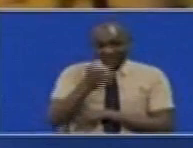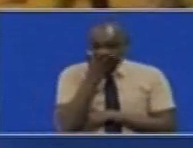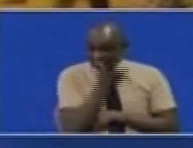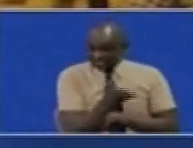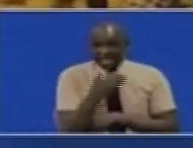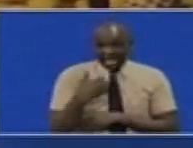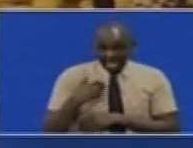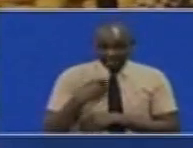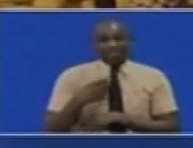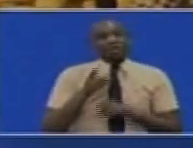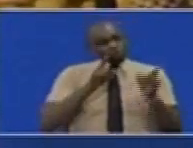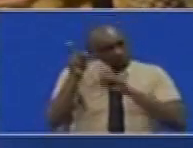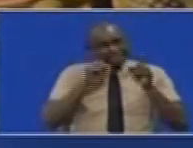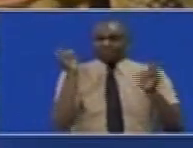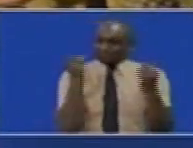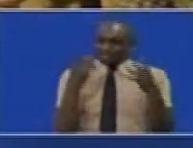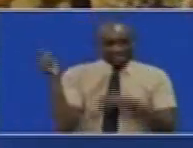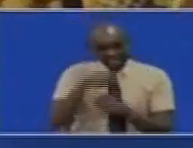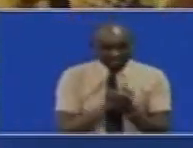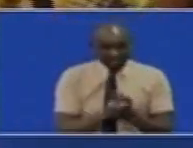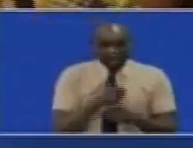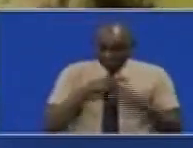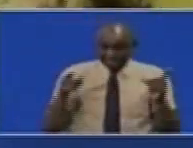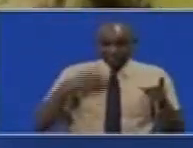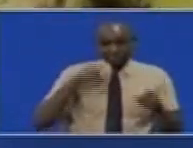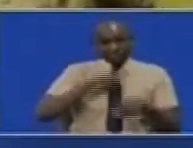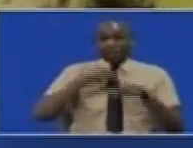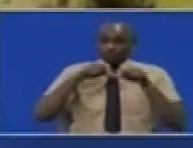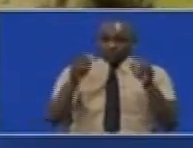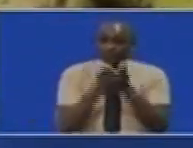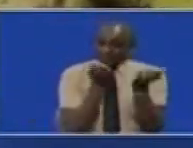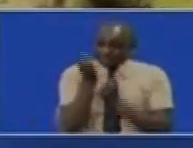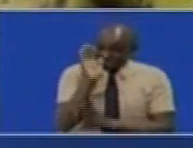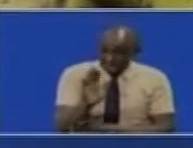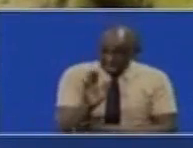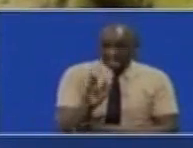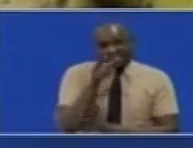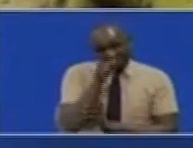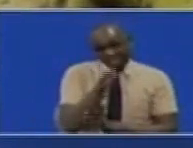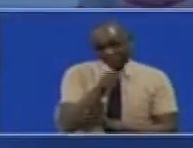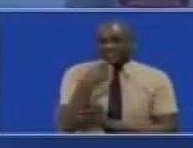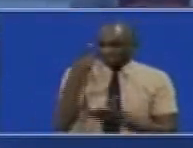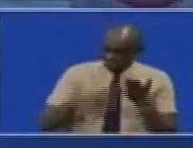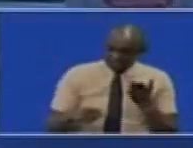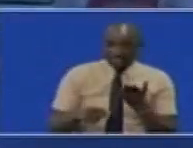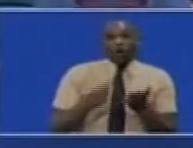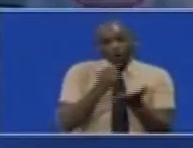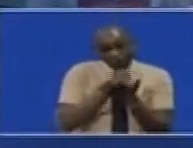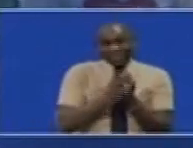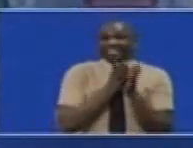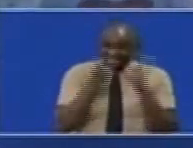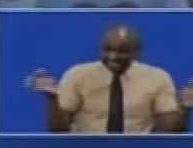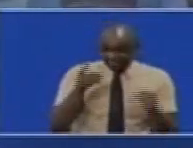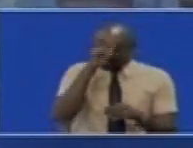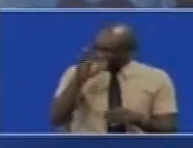of the county's tourism sector. But even as people go on with their businesses, it still hasn't escaped them that the Auditor General had